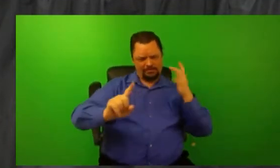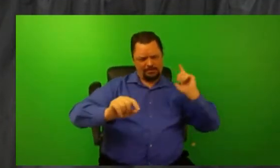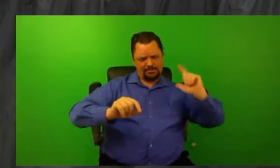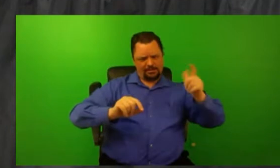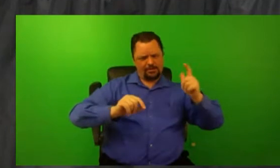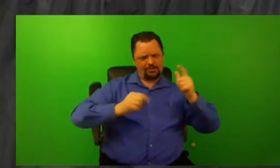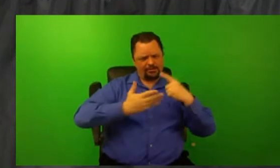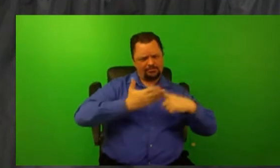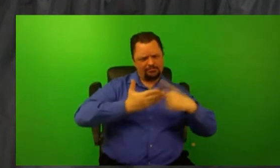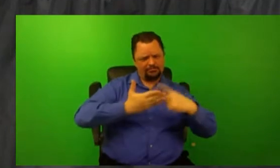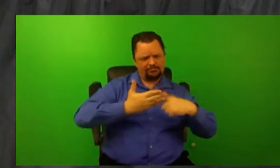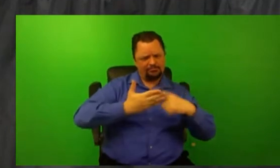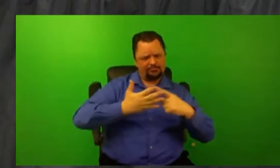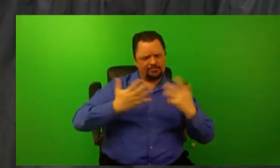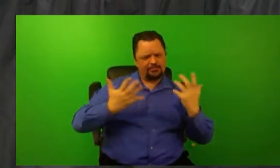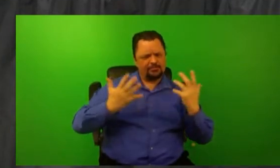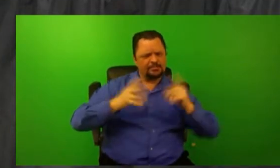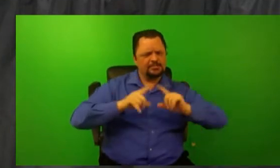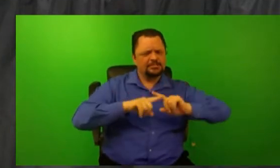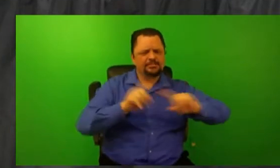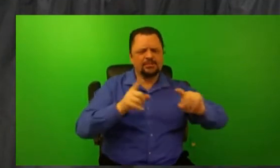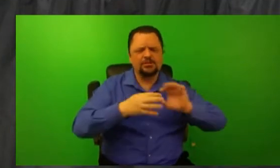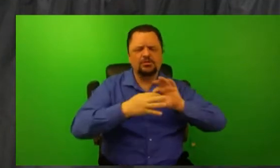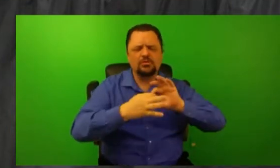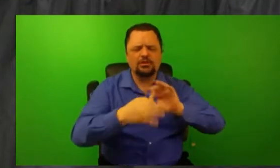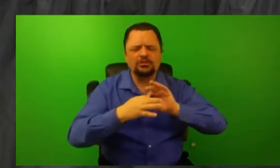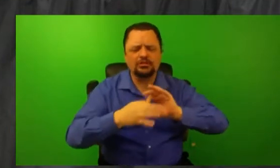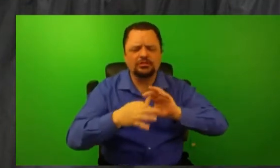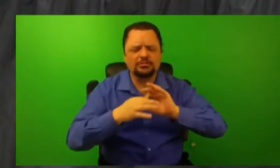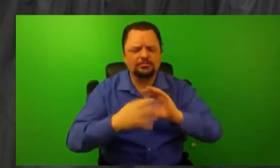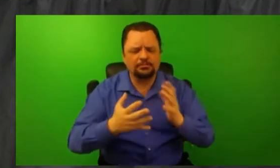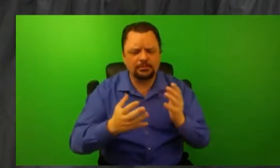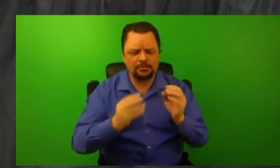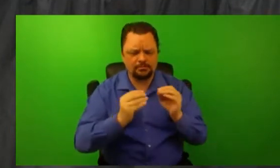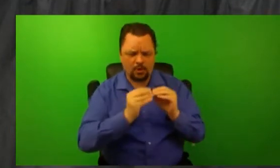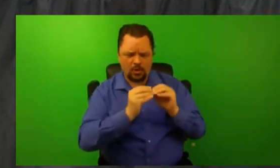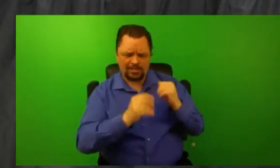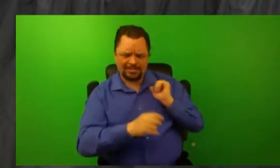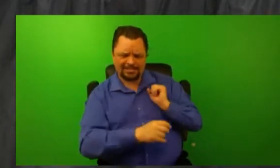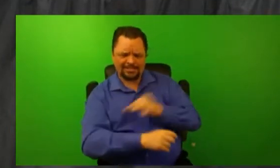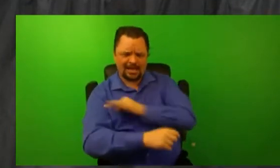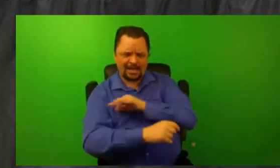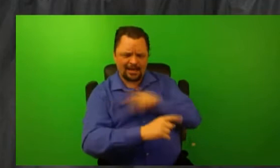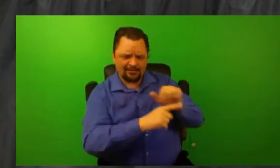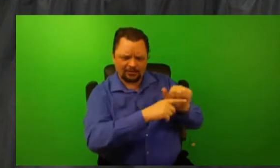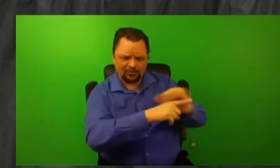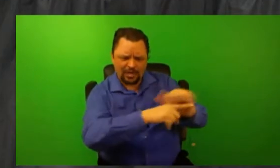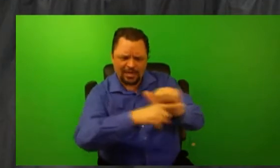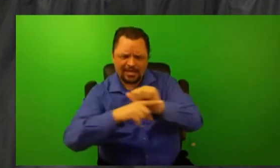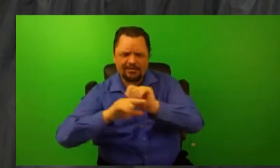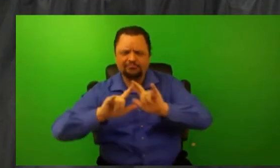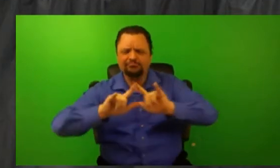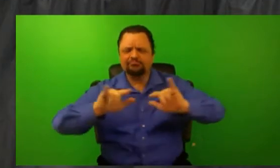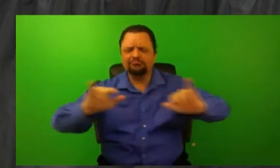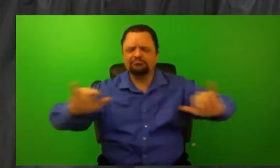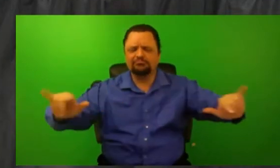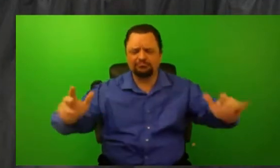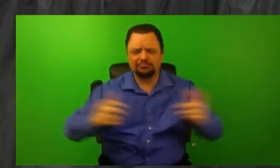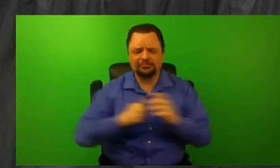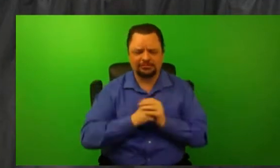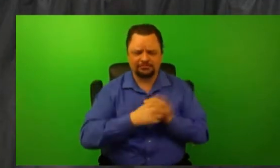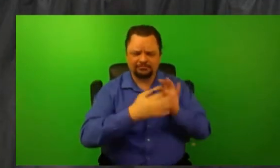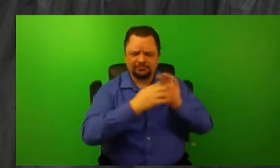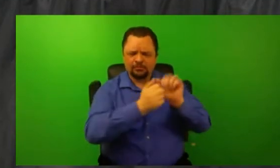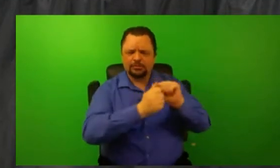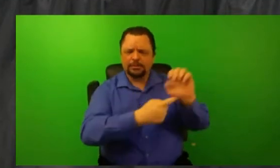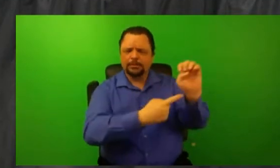and perhaps some additional staff training and so on with the Office of Emergency Management. And now I really am